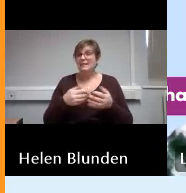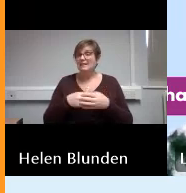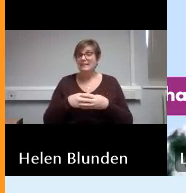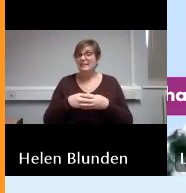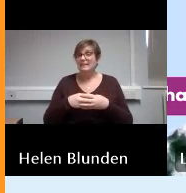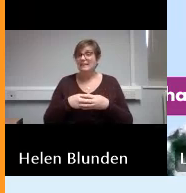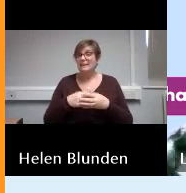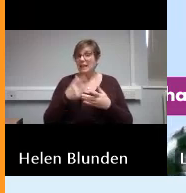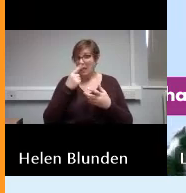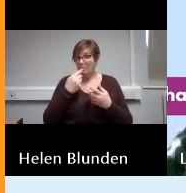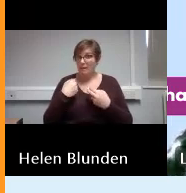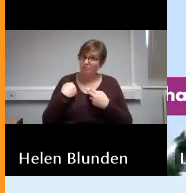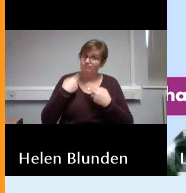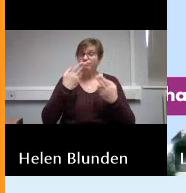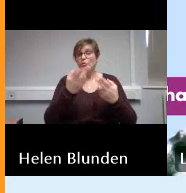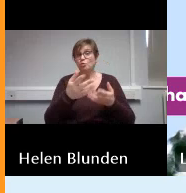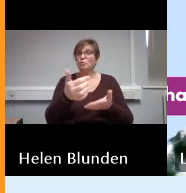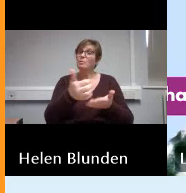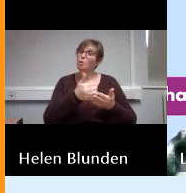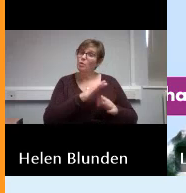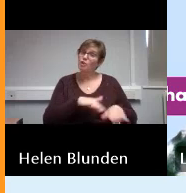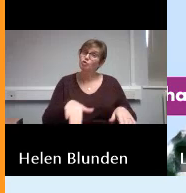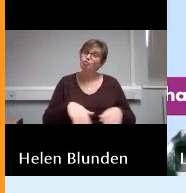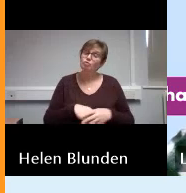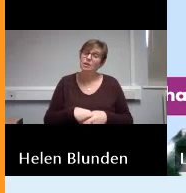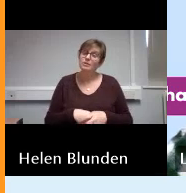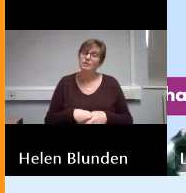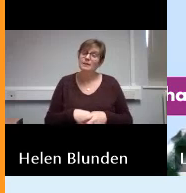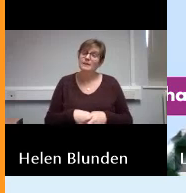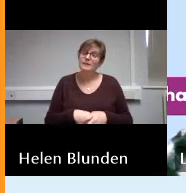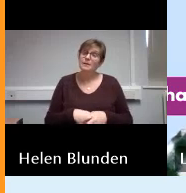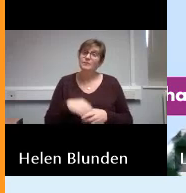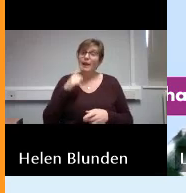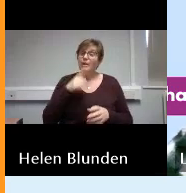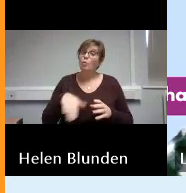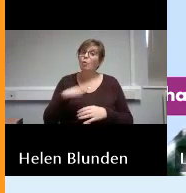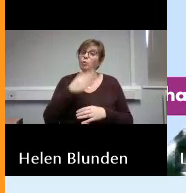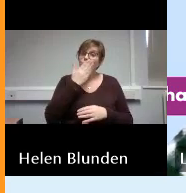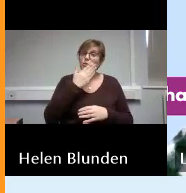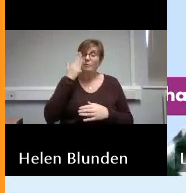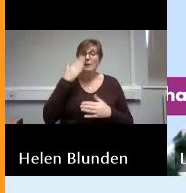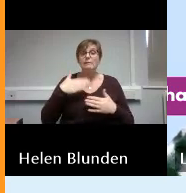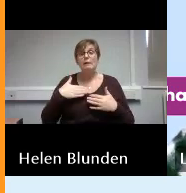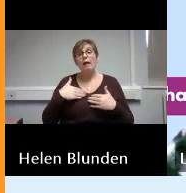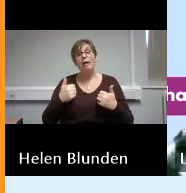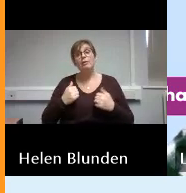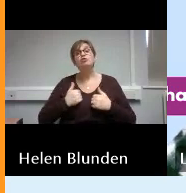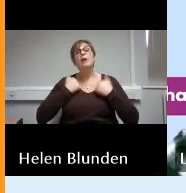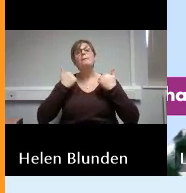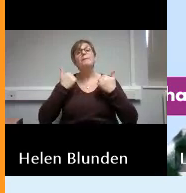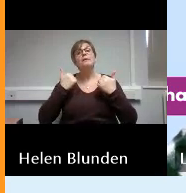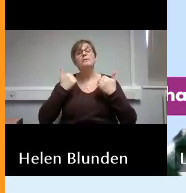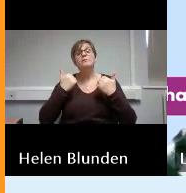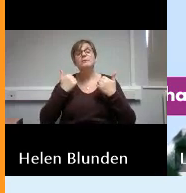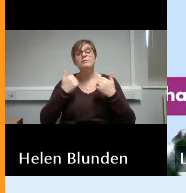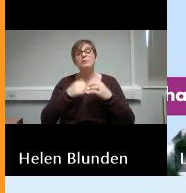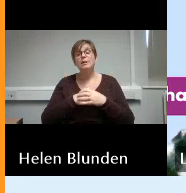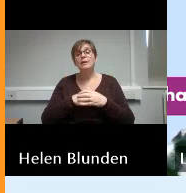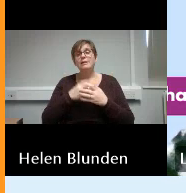feel that they're in a good place to be able to support our children. I think all schools have mental health champions, and there is